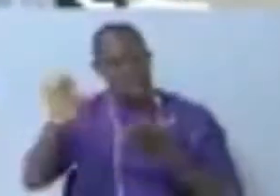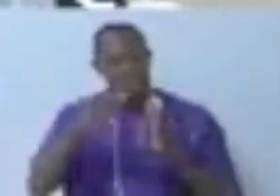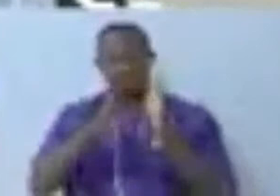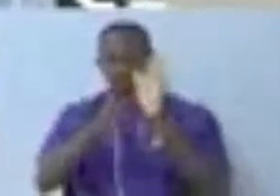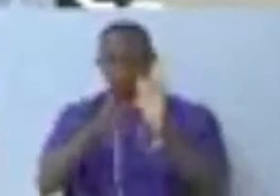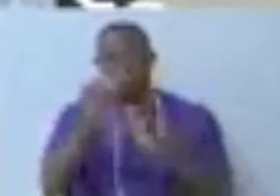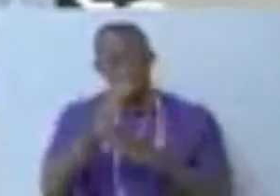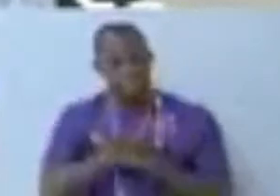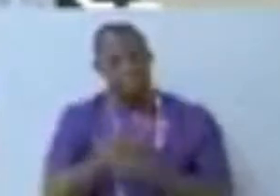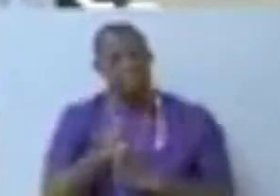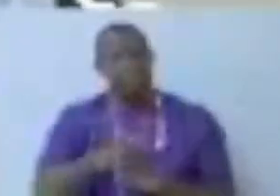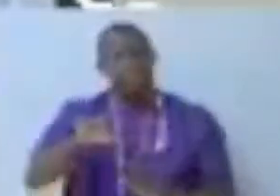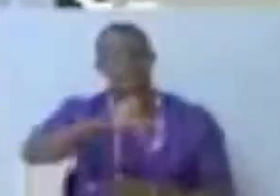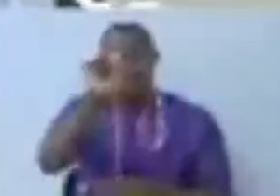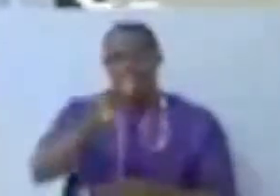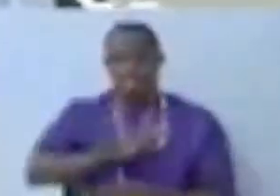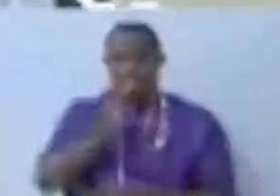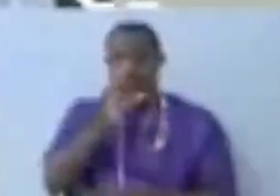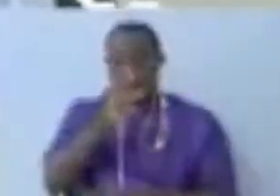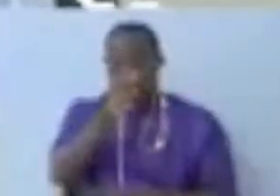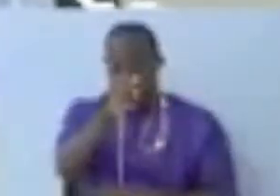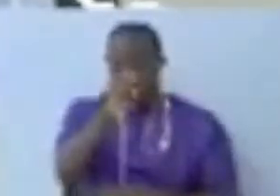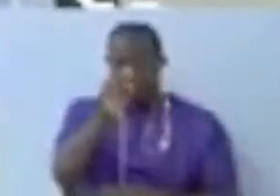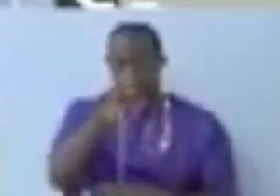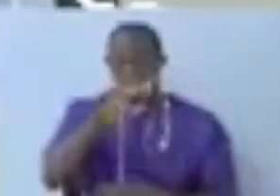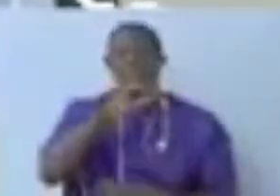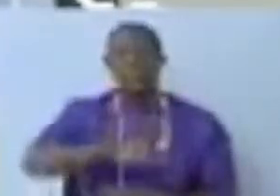he implicated you, Mr. Jobarteh.